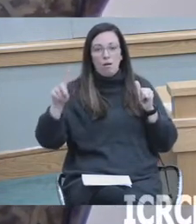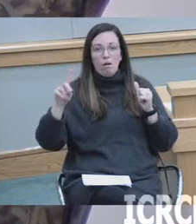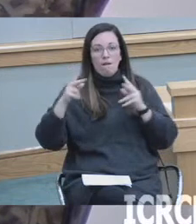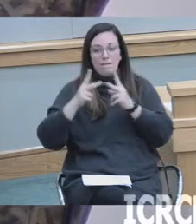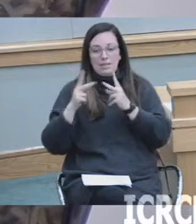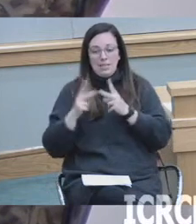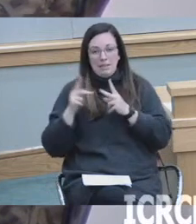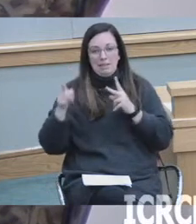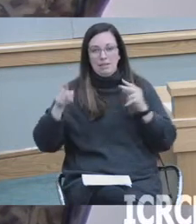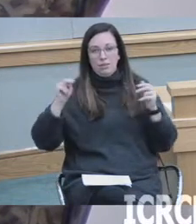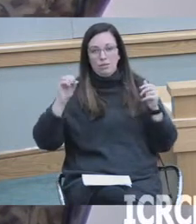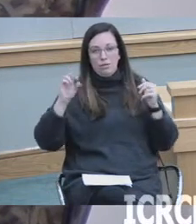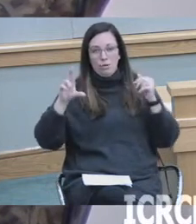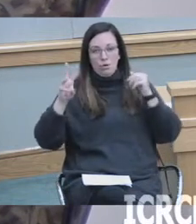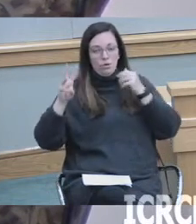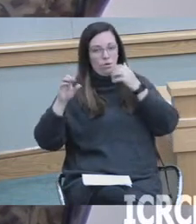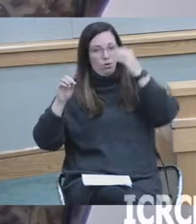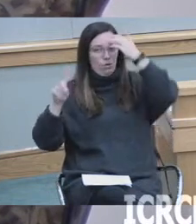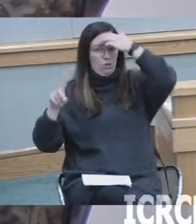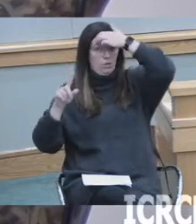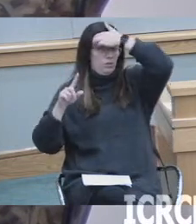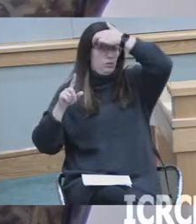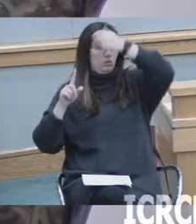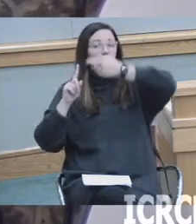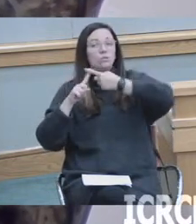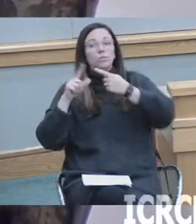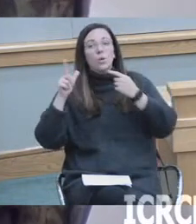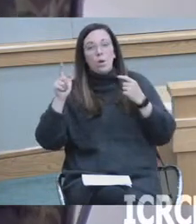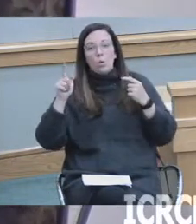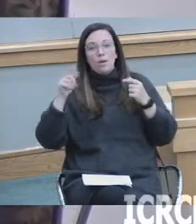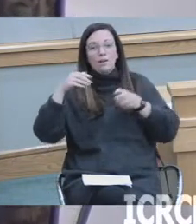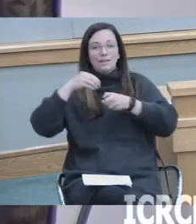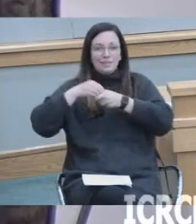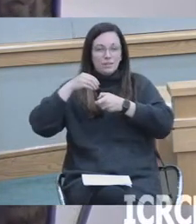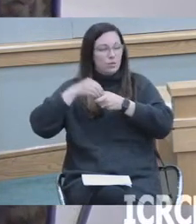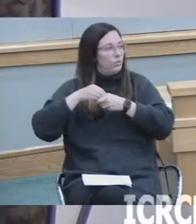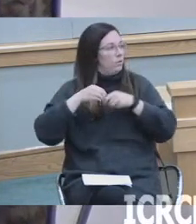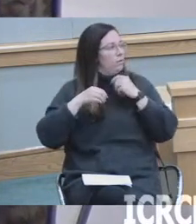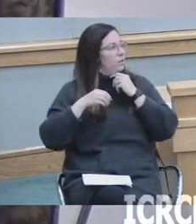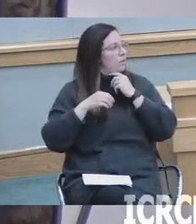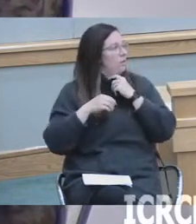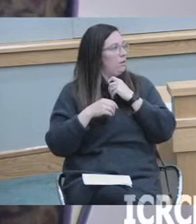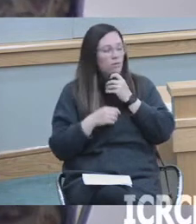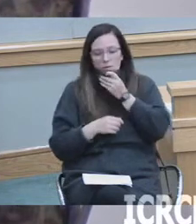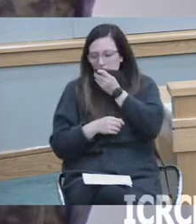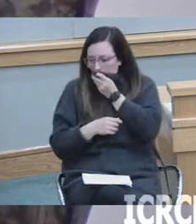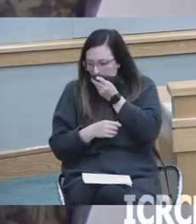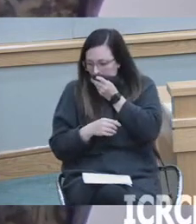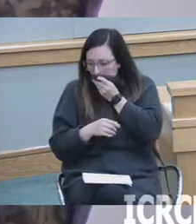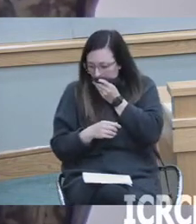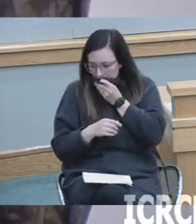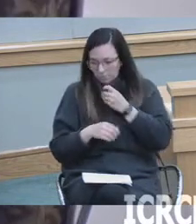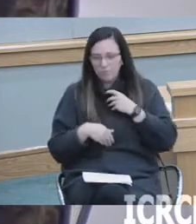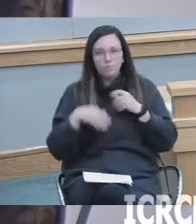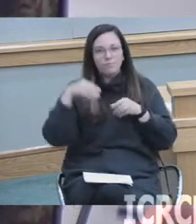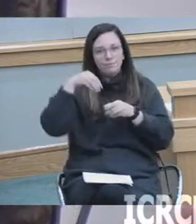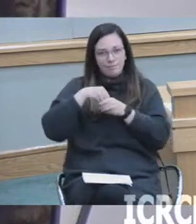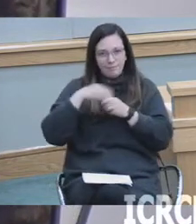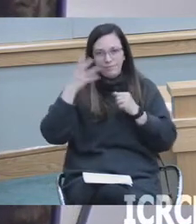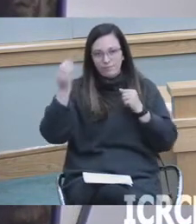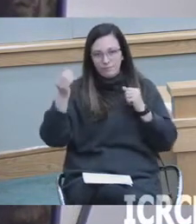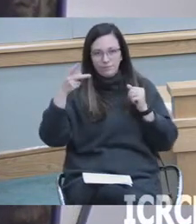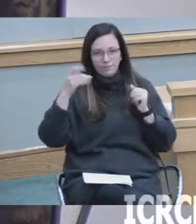in Norwood to 21 indoor and Something like outdoor pickleball courts. Aces, Please,